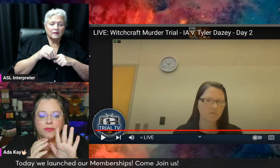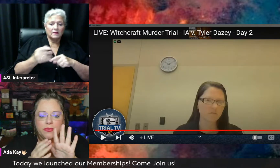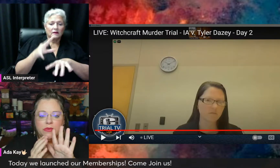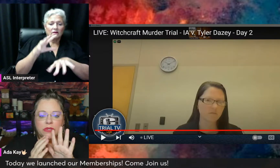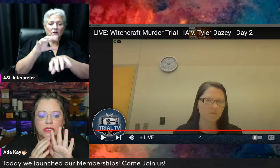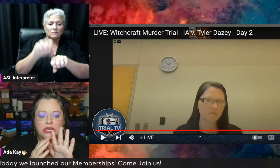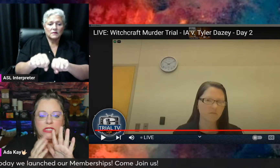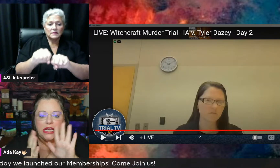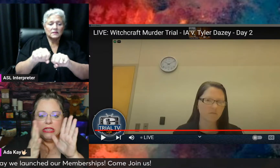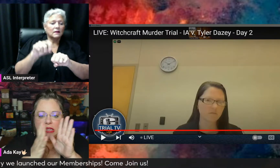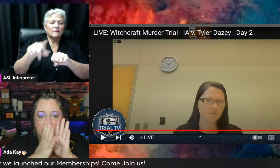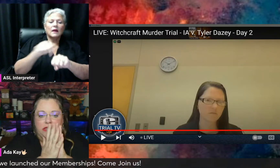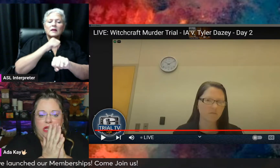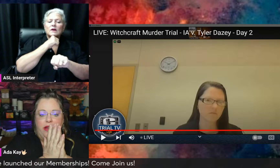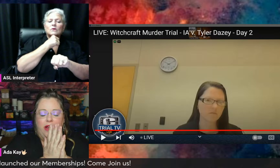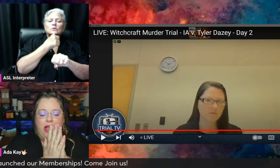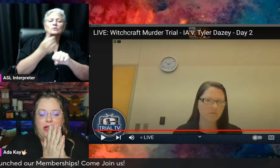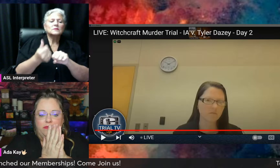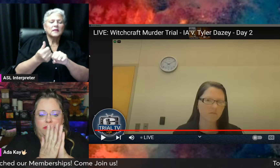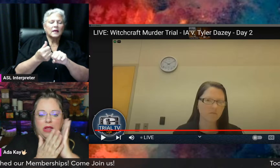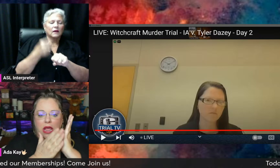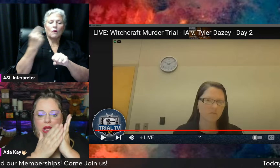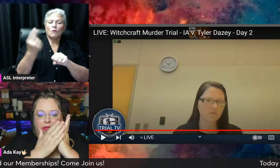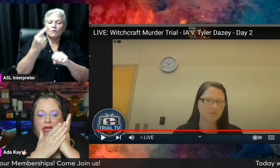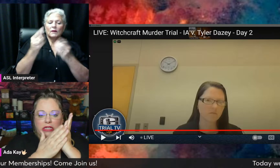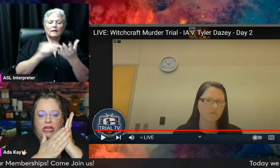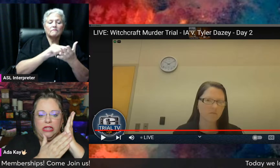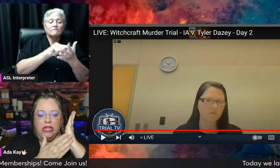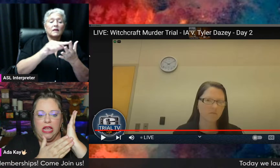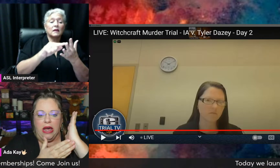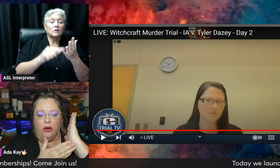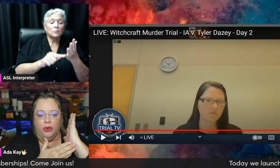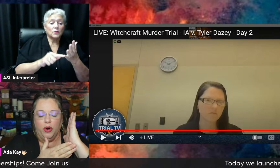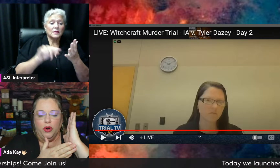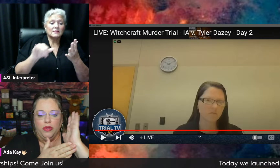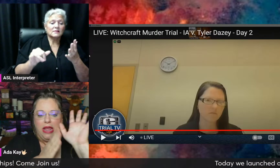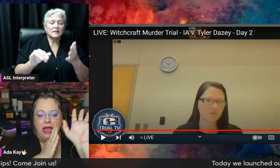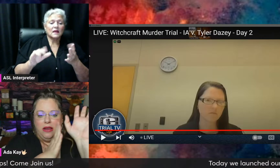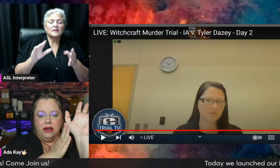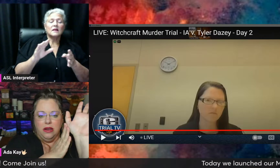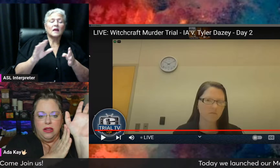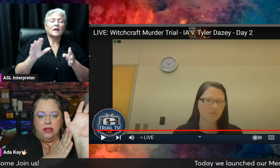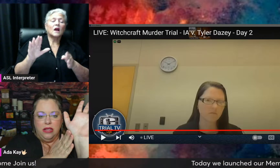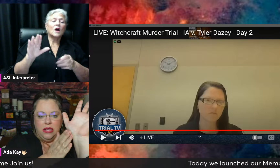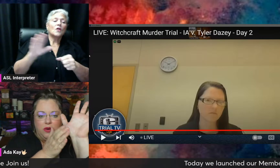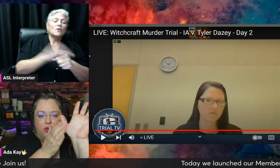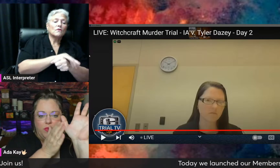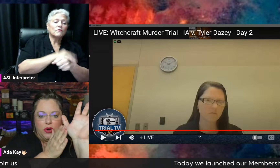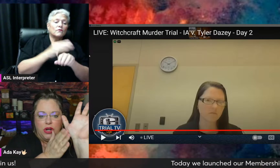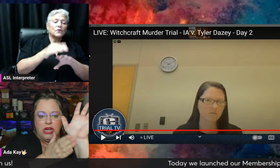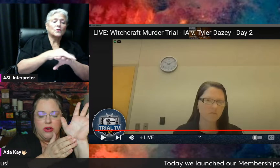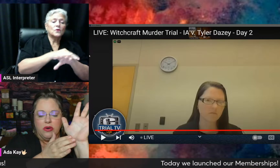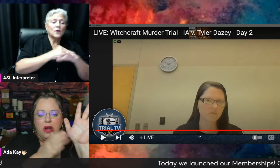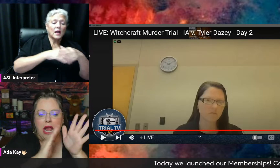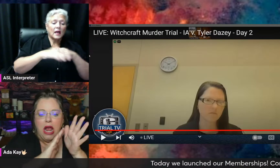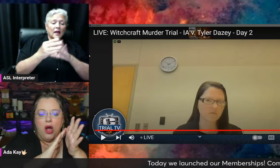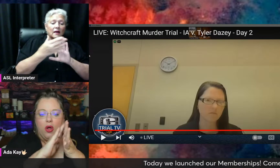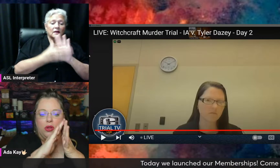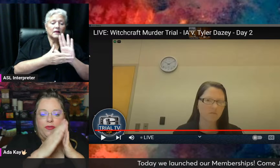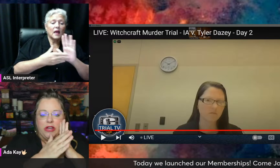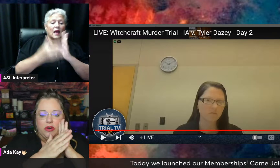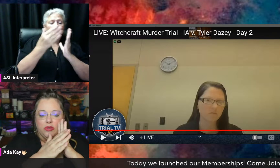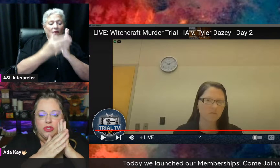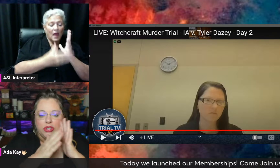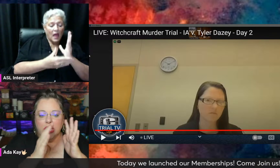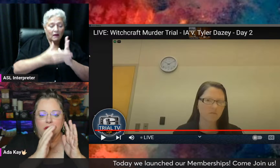anymore. They take the entire hand. They take the outer part of the hand, the inner part here,